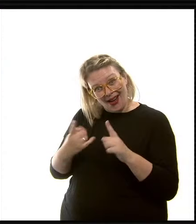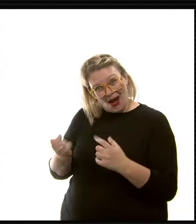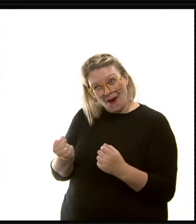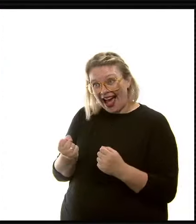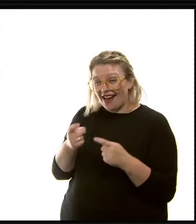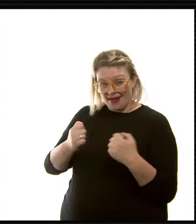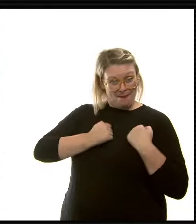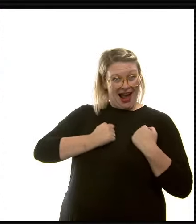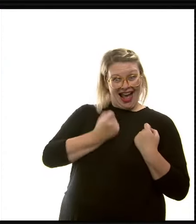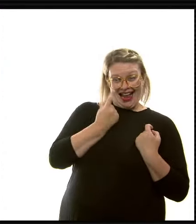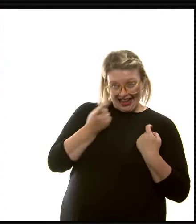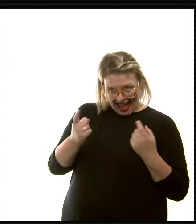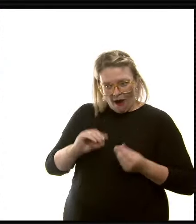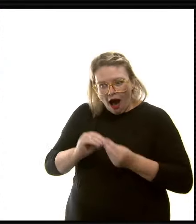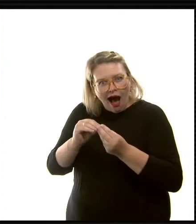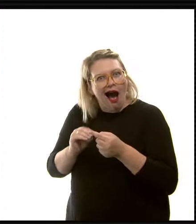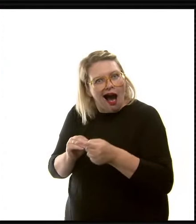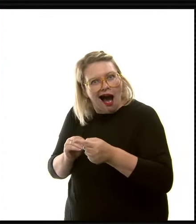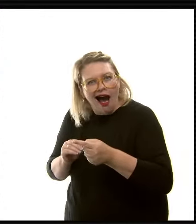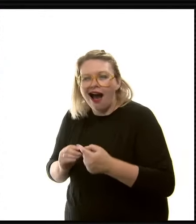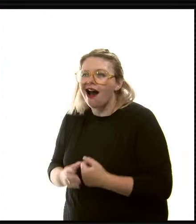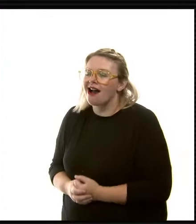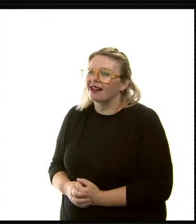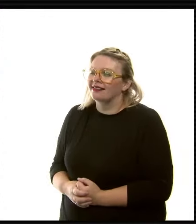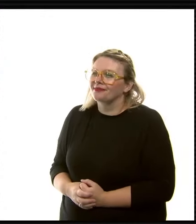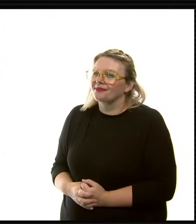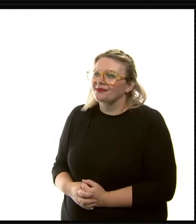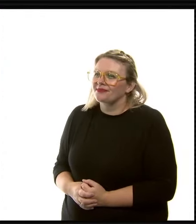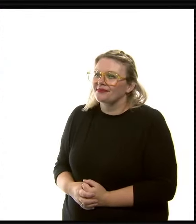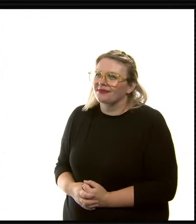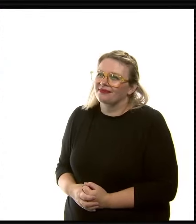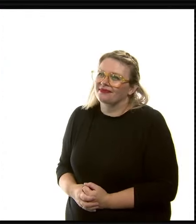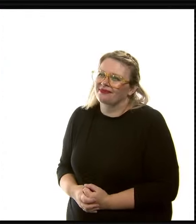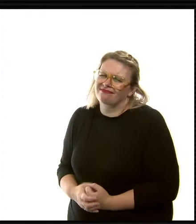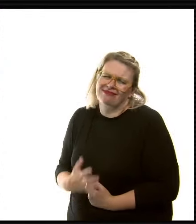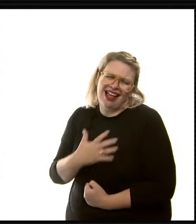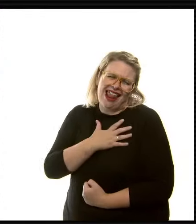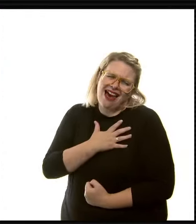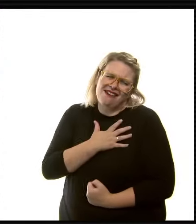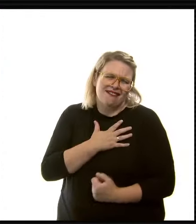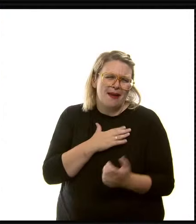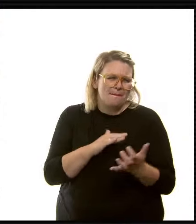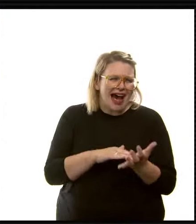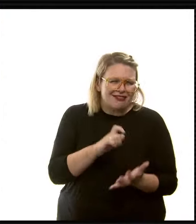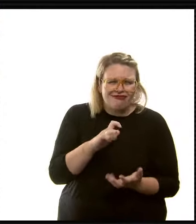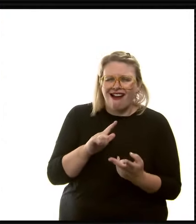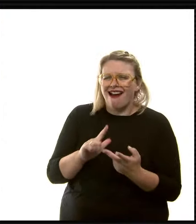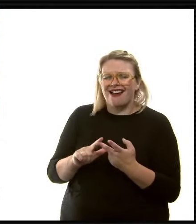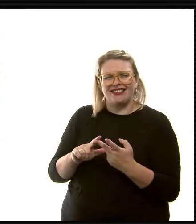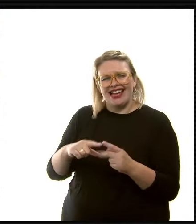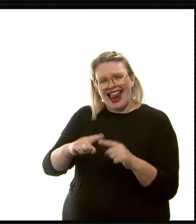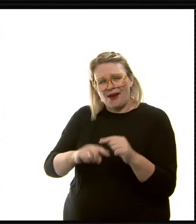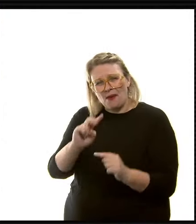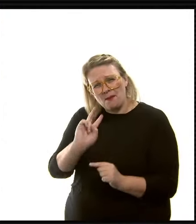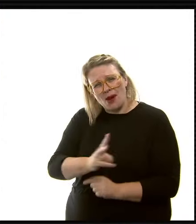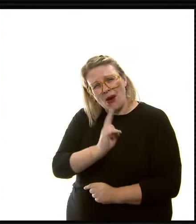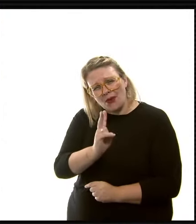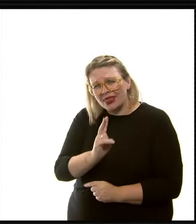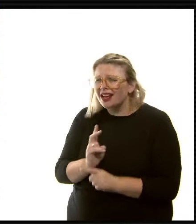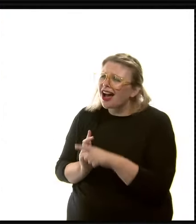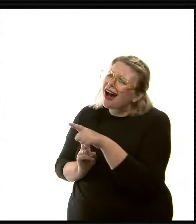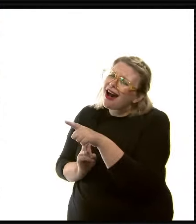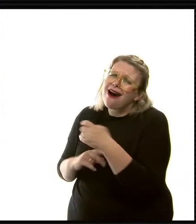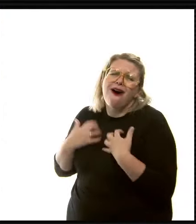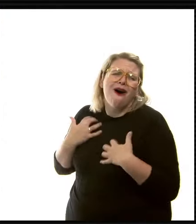rebirth of your own baby. Yeah, it's cool. Right. Yeah, I love both Minecraft and Lego lots. It's like, oh, that's so cool. I love your excitement. It's